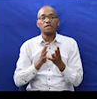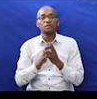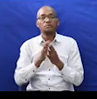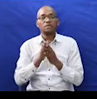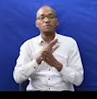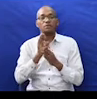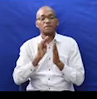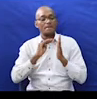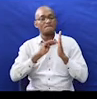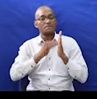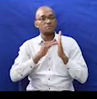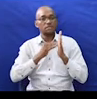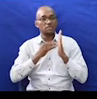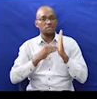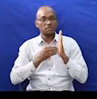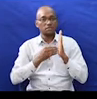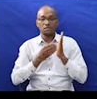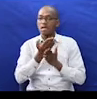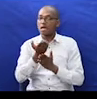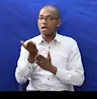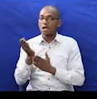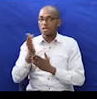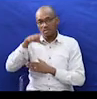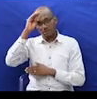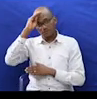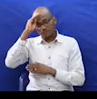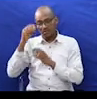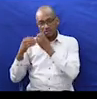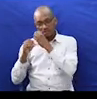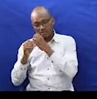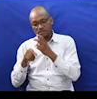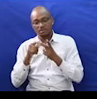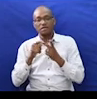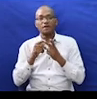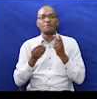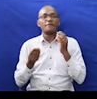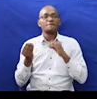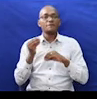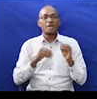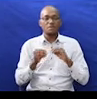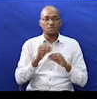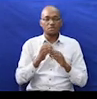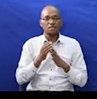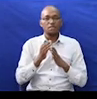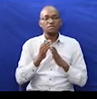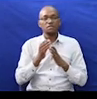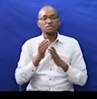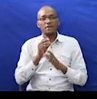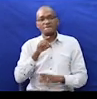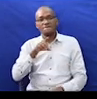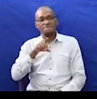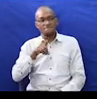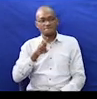and also other subjects in science, particularly physics and the chemistry. So this topic is very